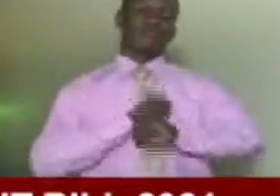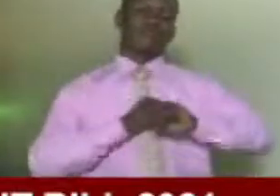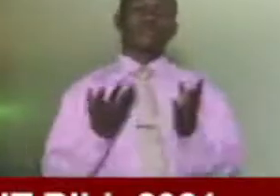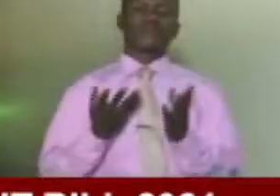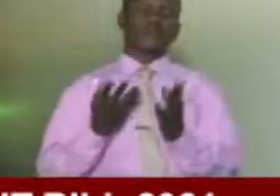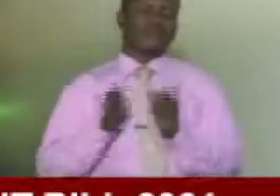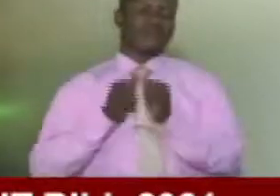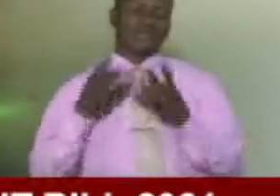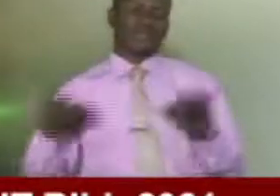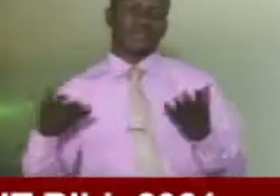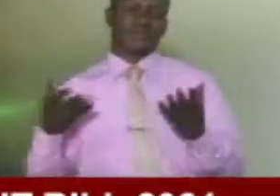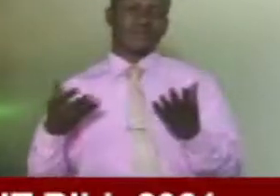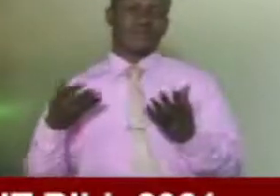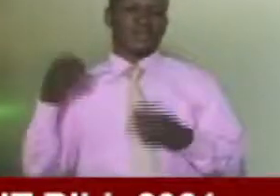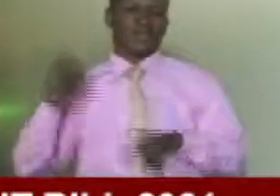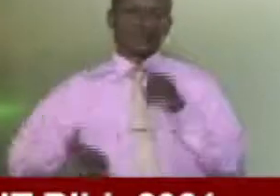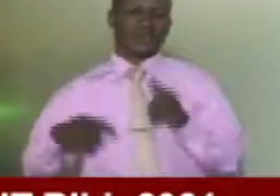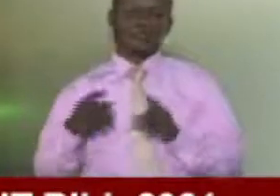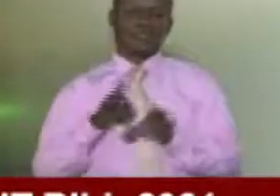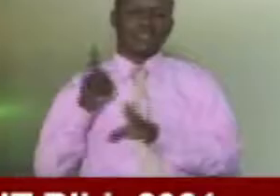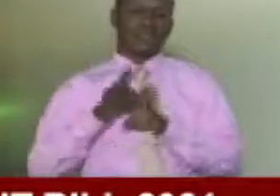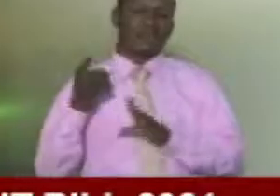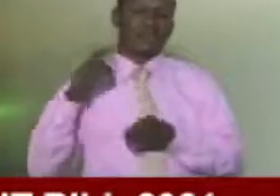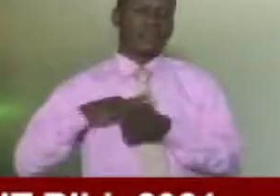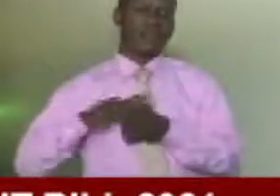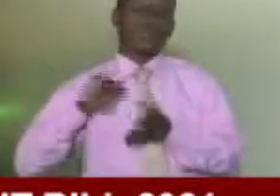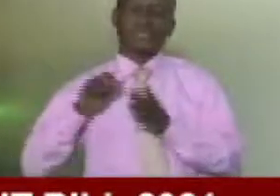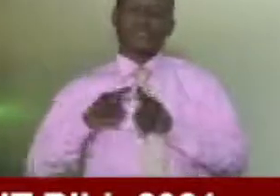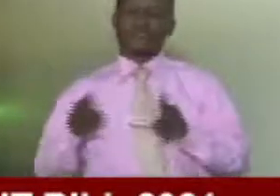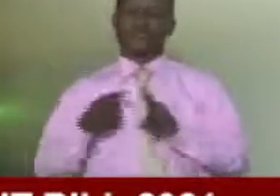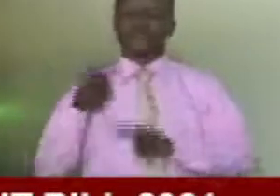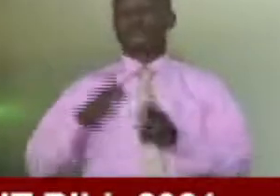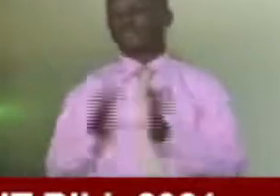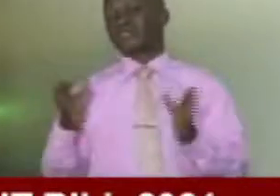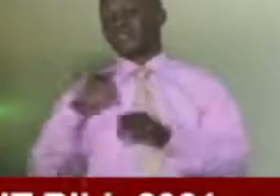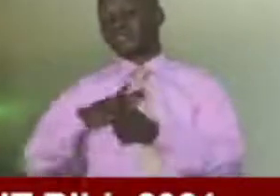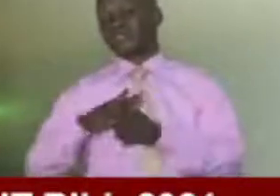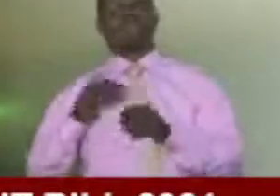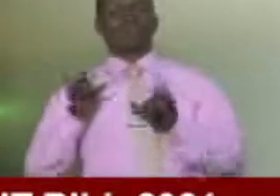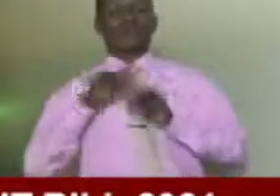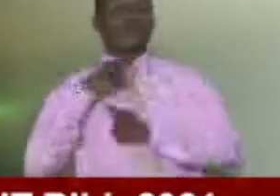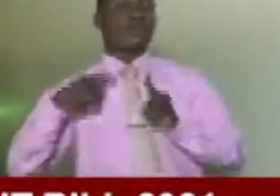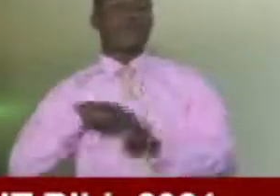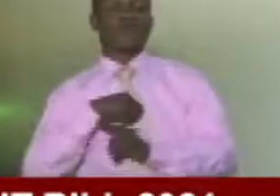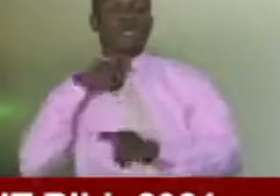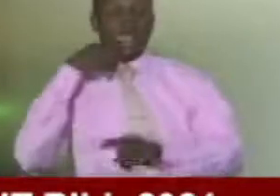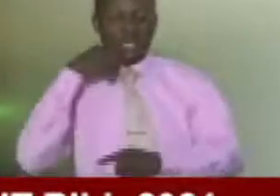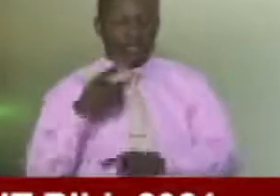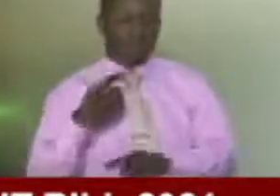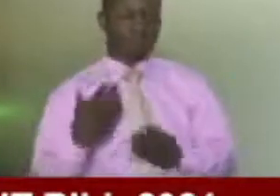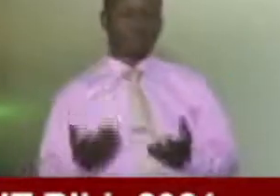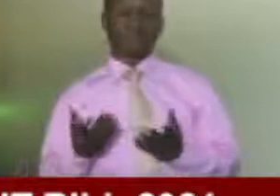because you see, direct is similar to what you would call general elections. So what we said was that, why don't